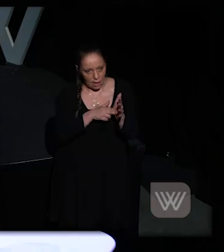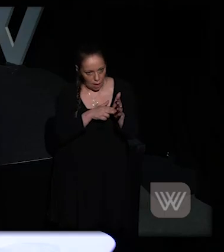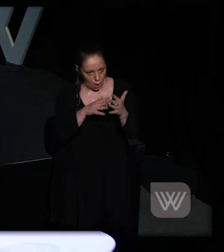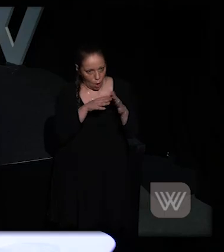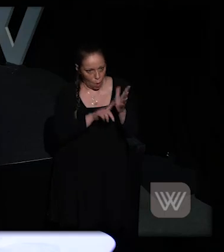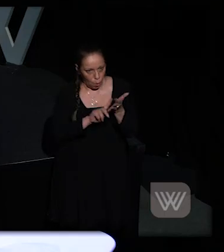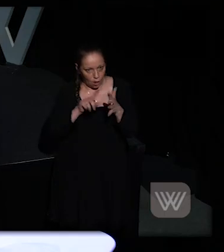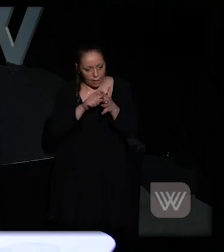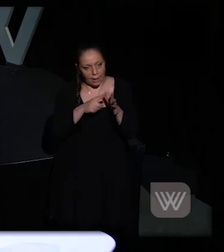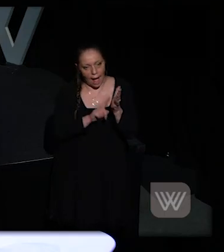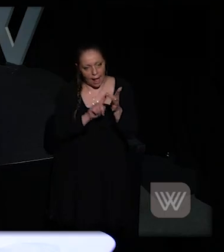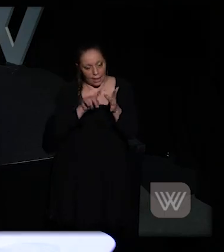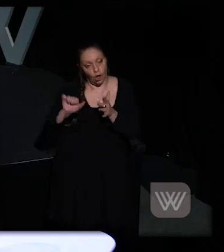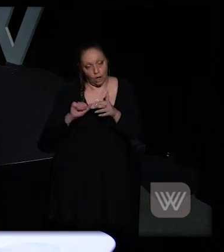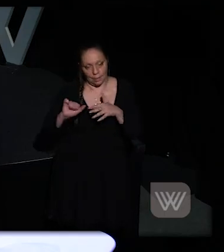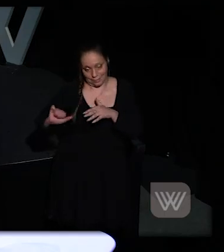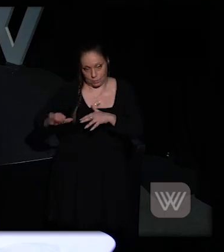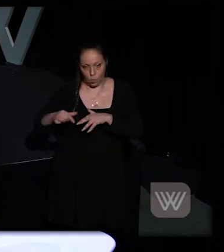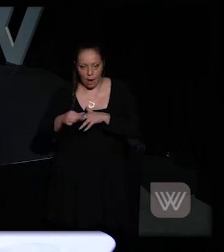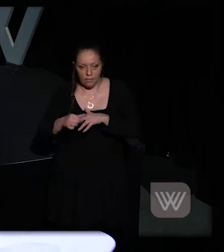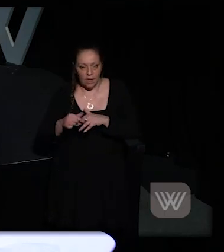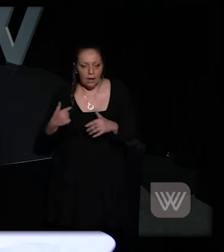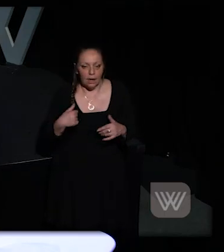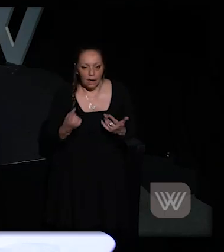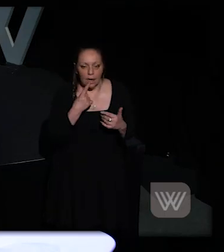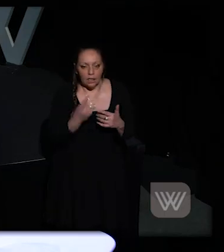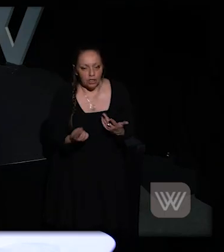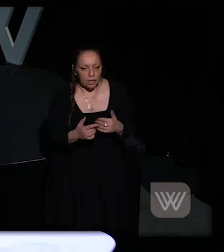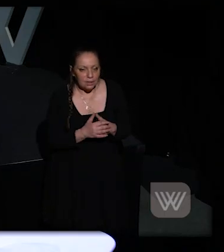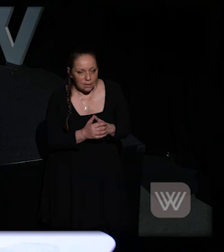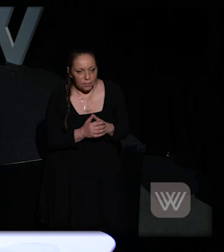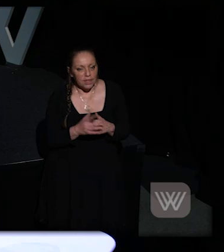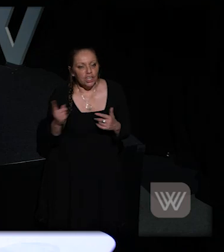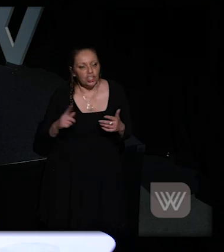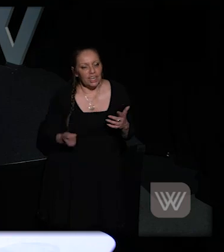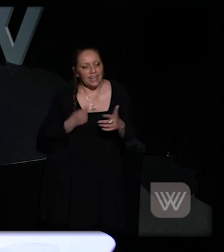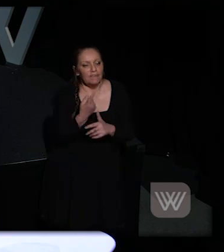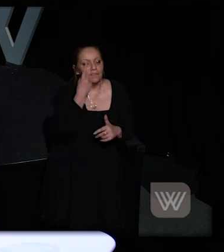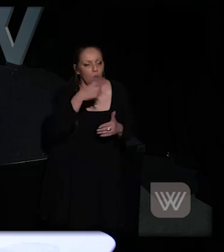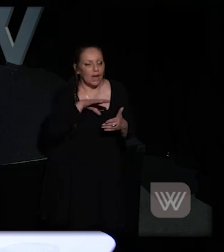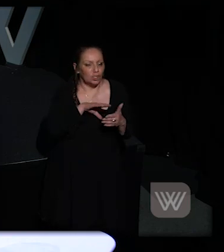incredibly powerful about this. So she gets trolled all the time, and she gives $1 to UNICEF every time she's trolled. I think she's up to like